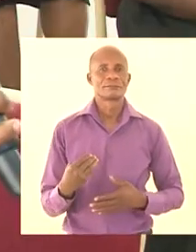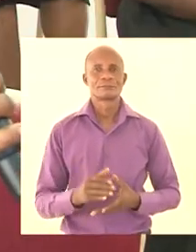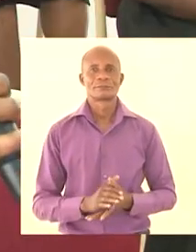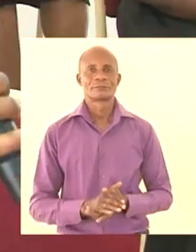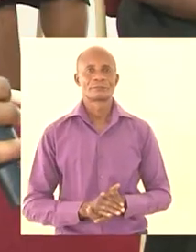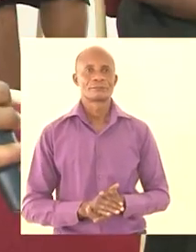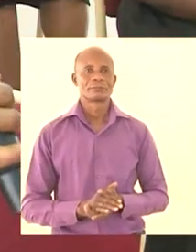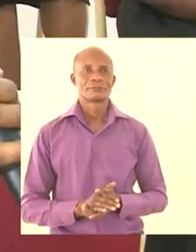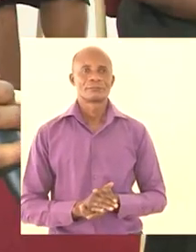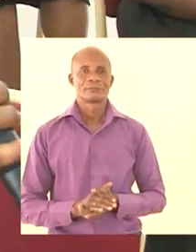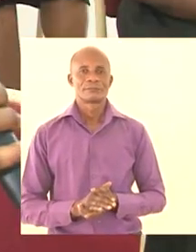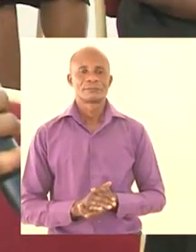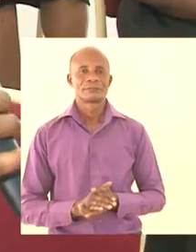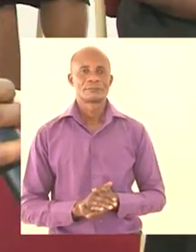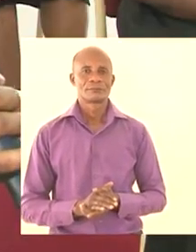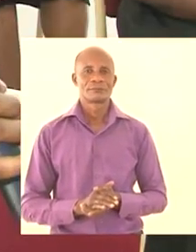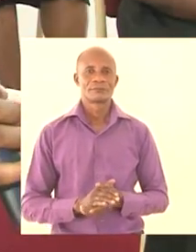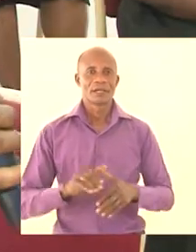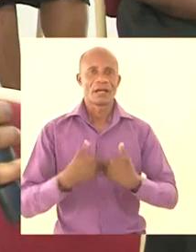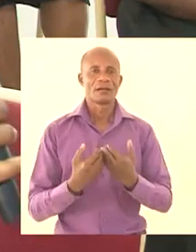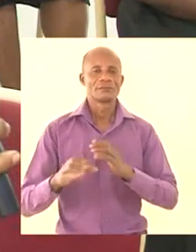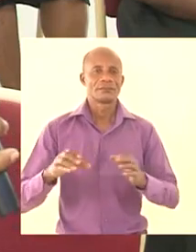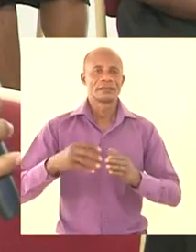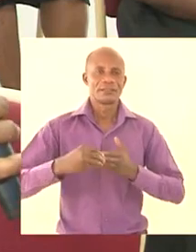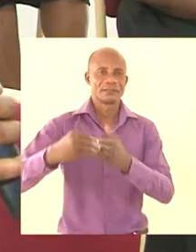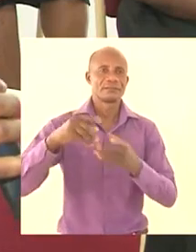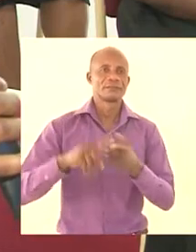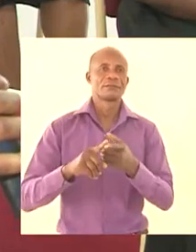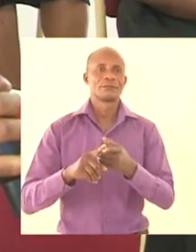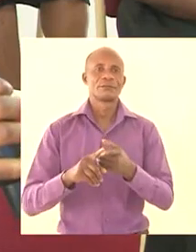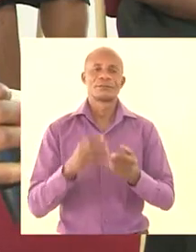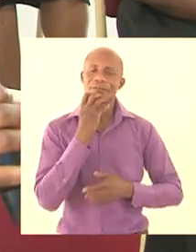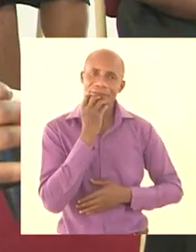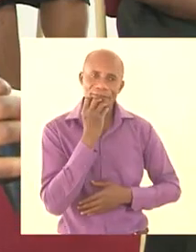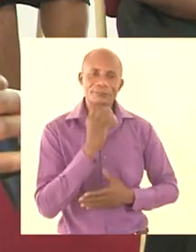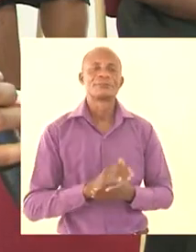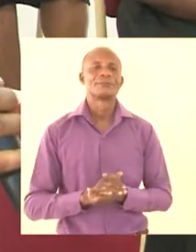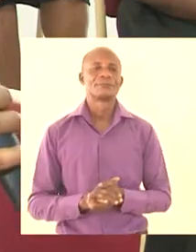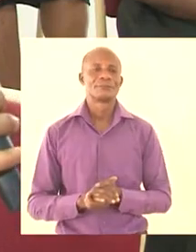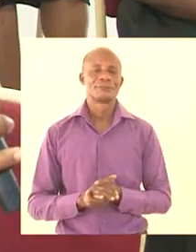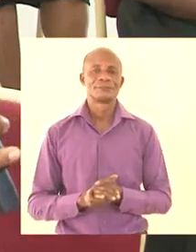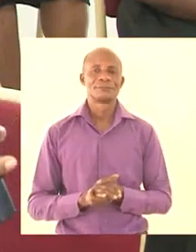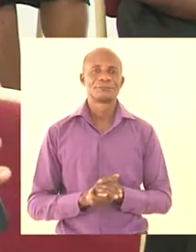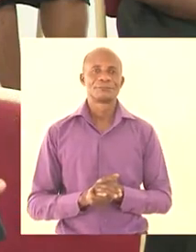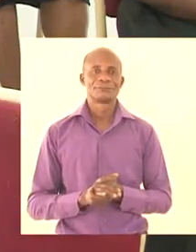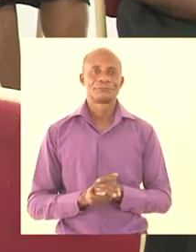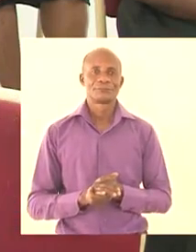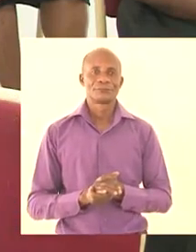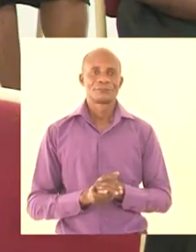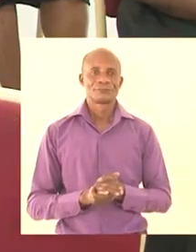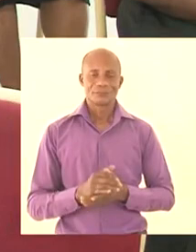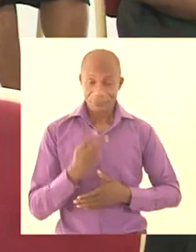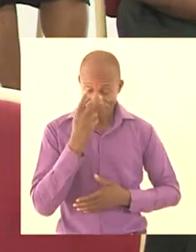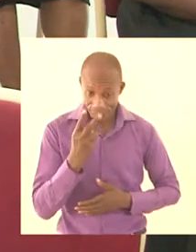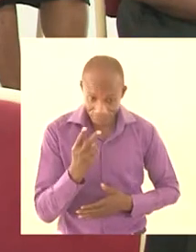and avarice? It is linked because if you are greedy and you see something that is your neighbor